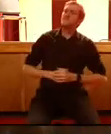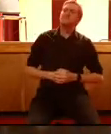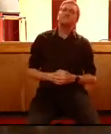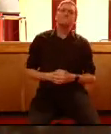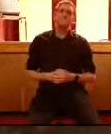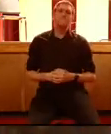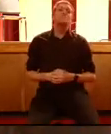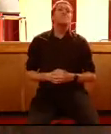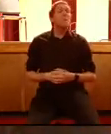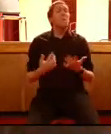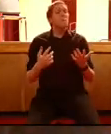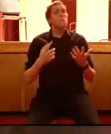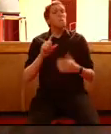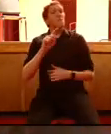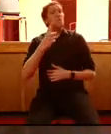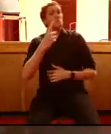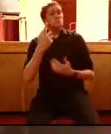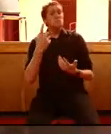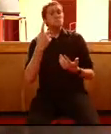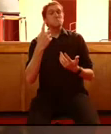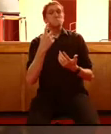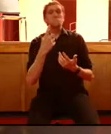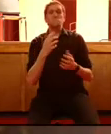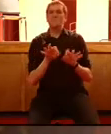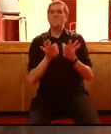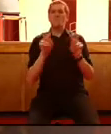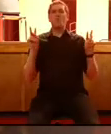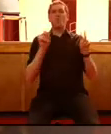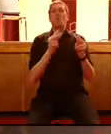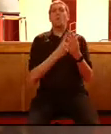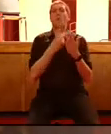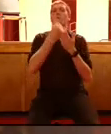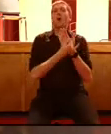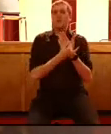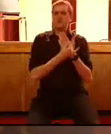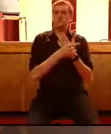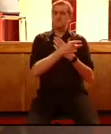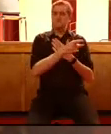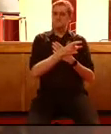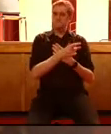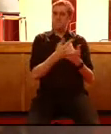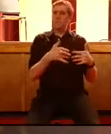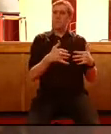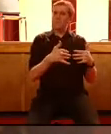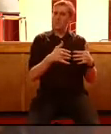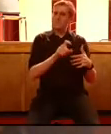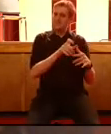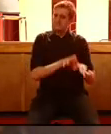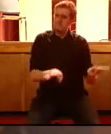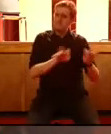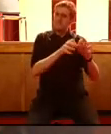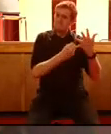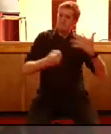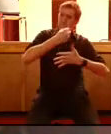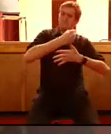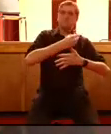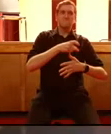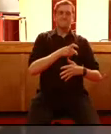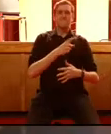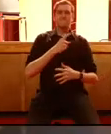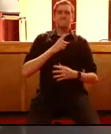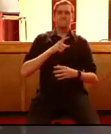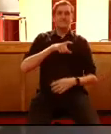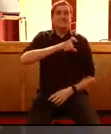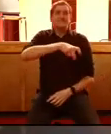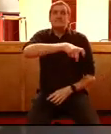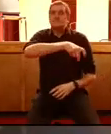Well, first, I think you need to look at the projects that are underway and prioritize. Find the ones that desperately need to be finished, the ones